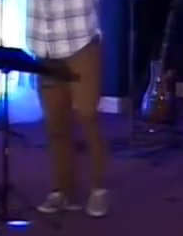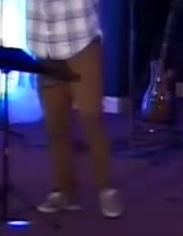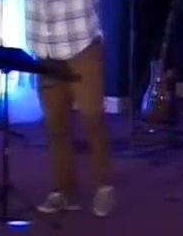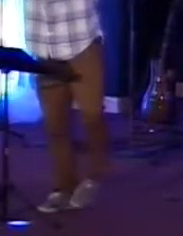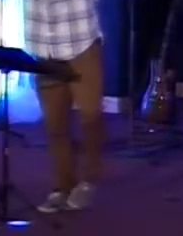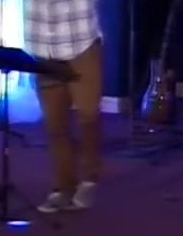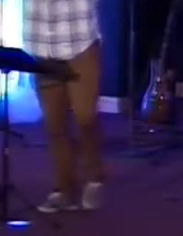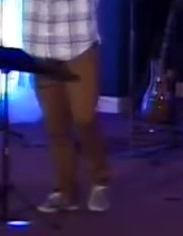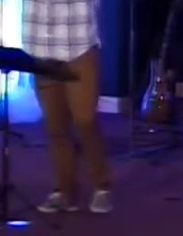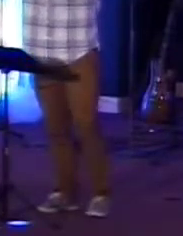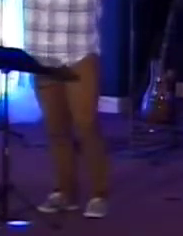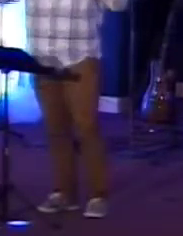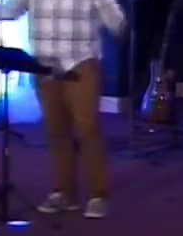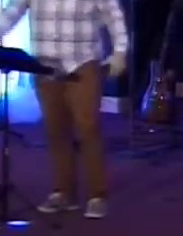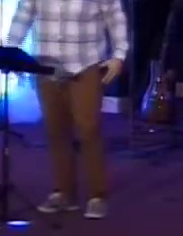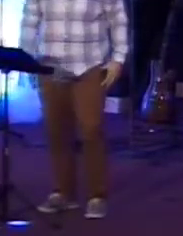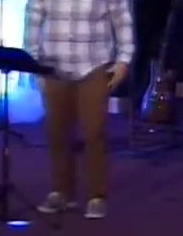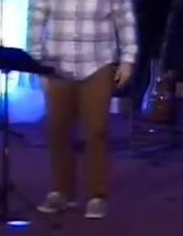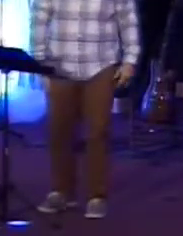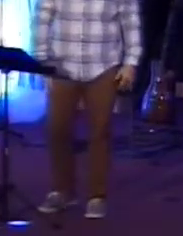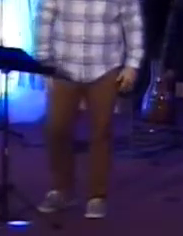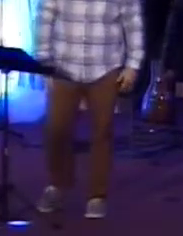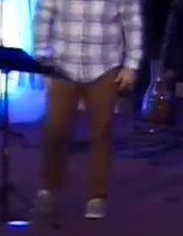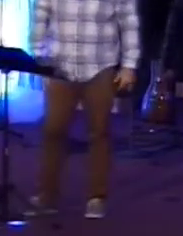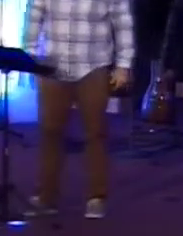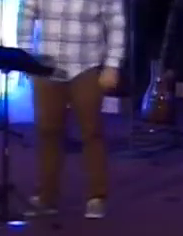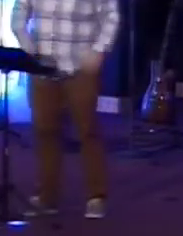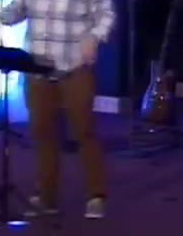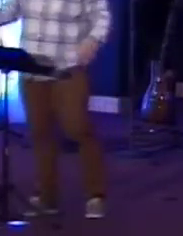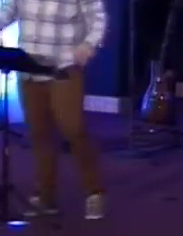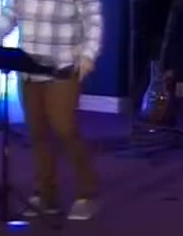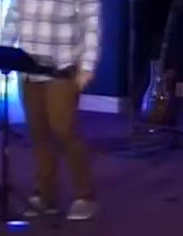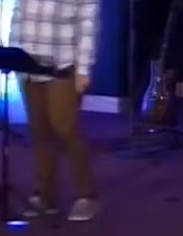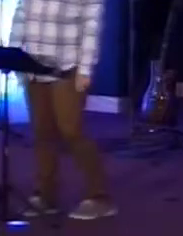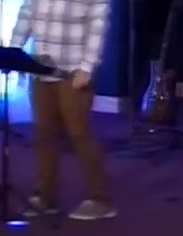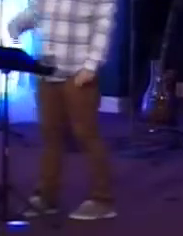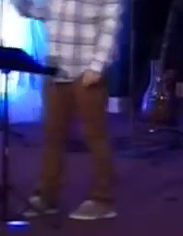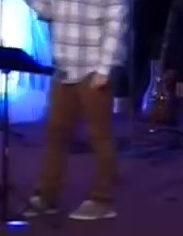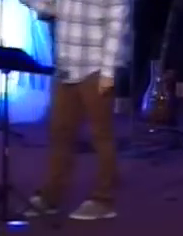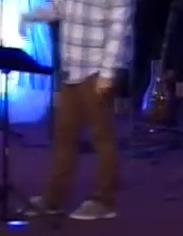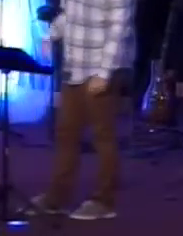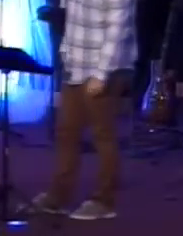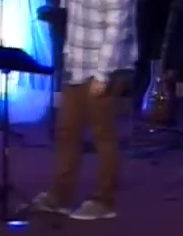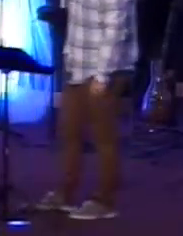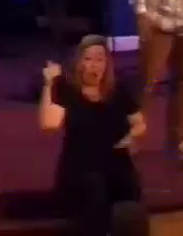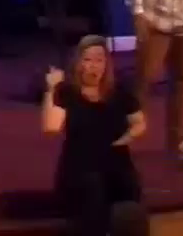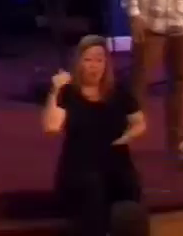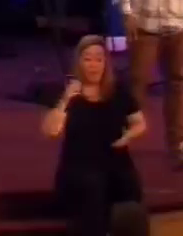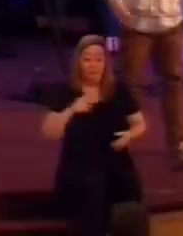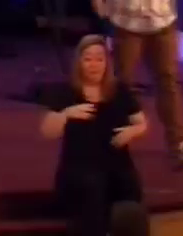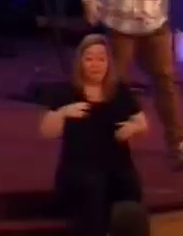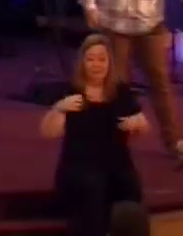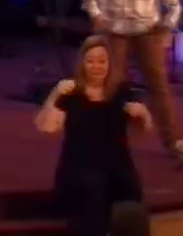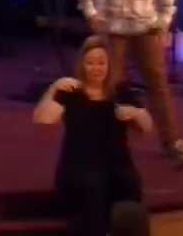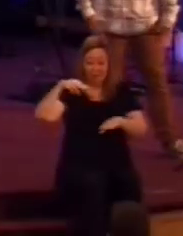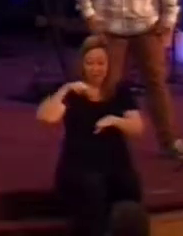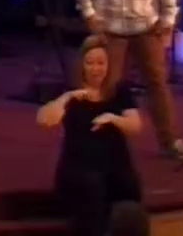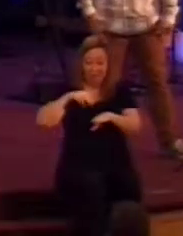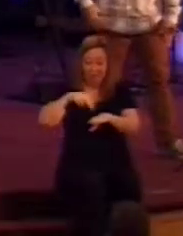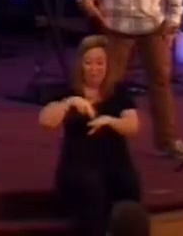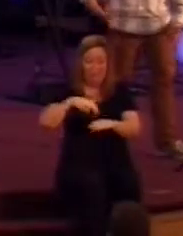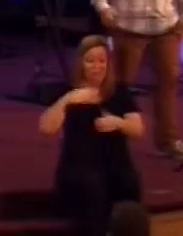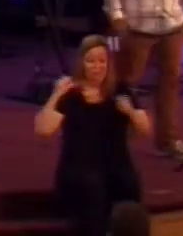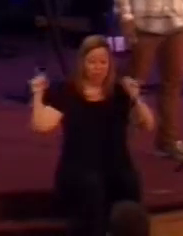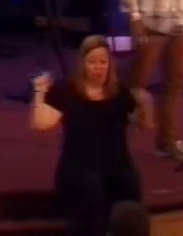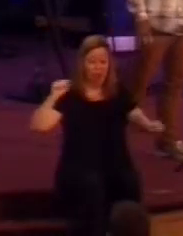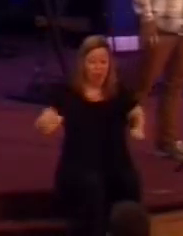please help me find my keys. And I found my keys. I was so excited. I got out, got back on the deck, tried to dry myself off,